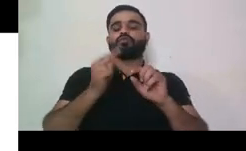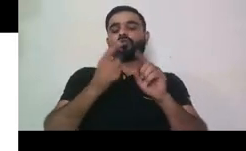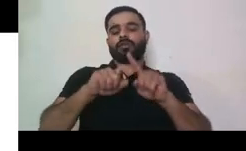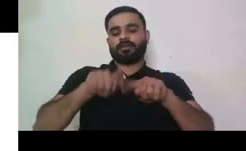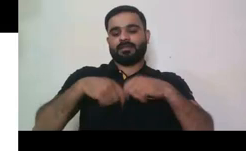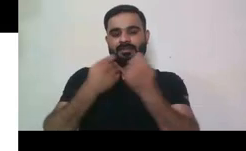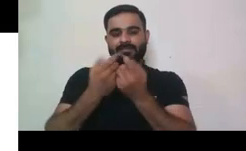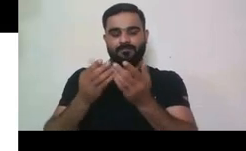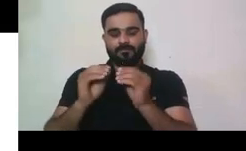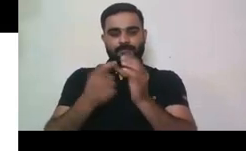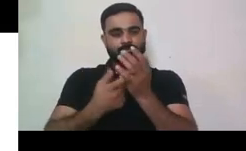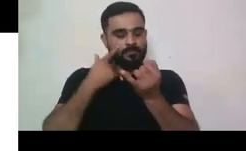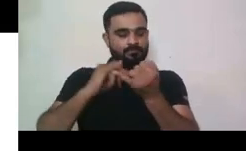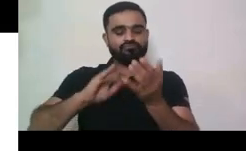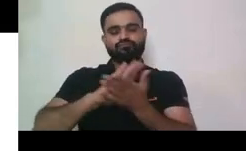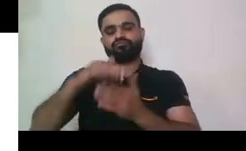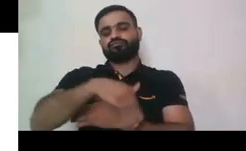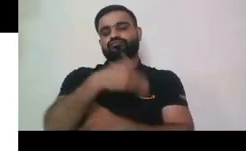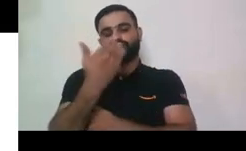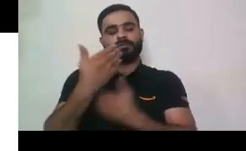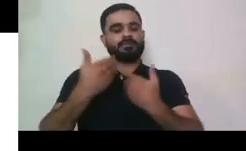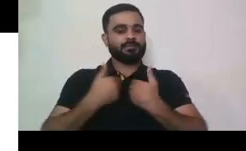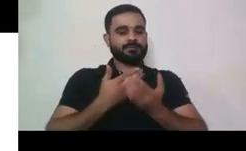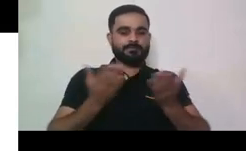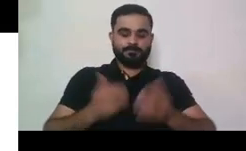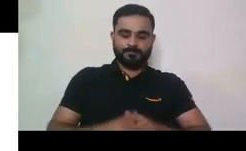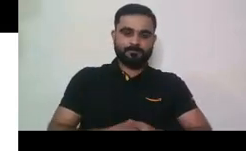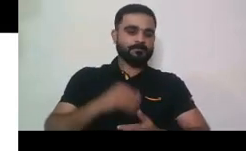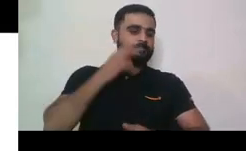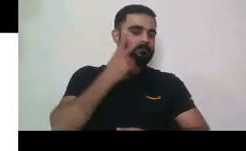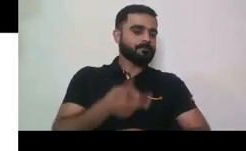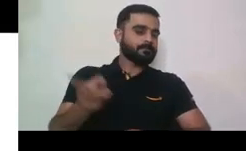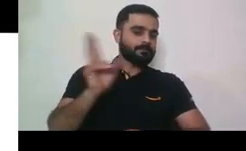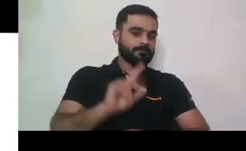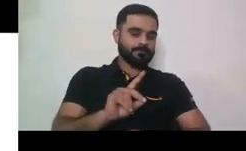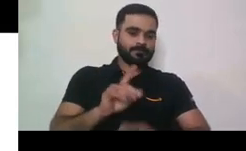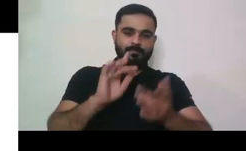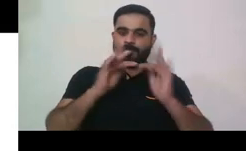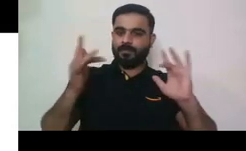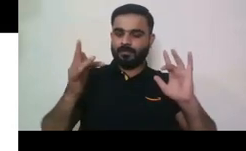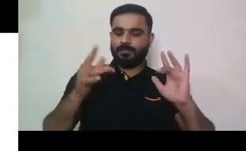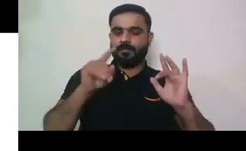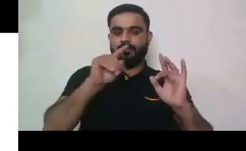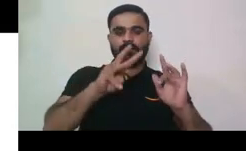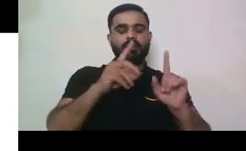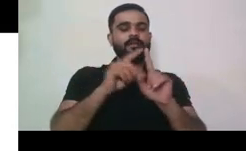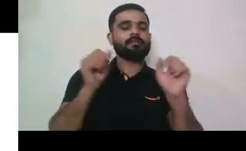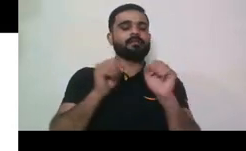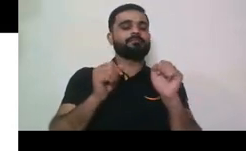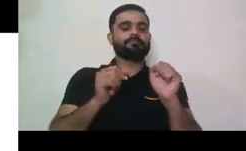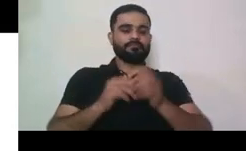for organizing this workshop for us. We will see you again online on the 13th of